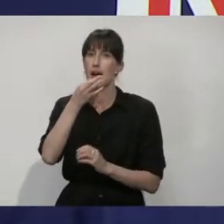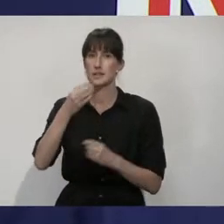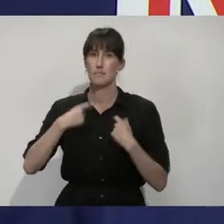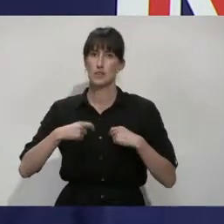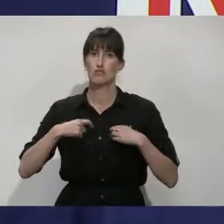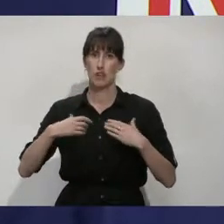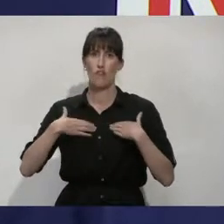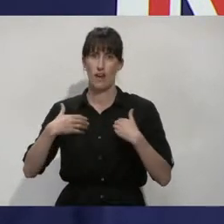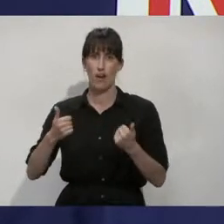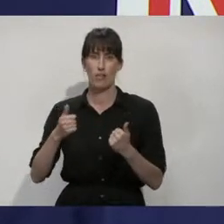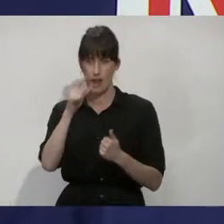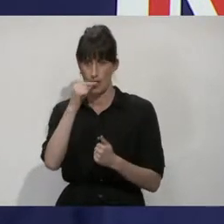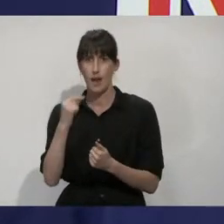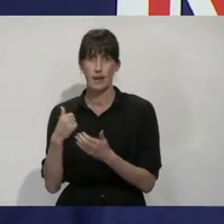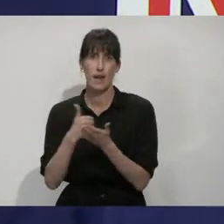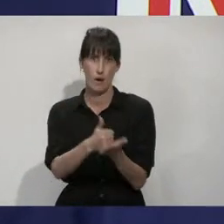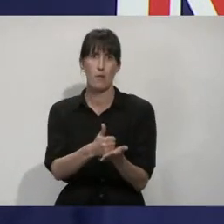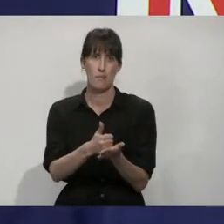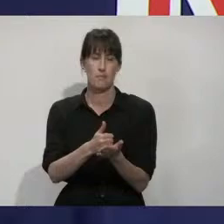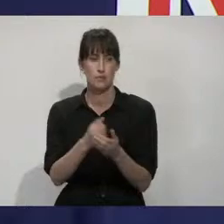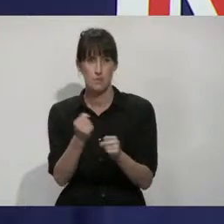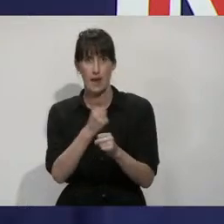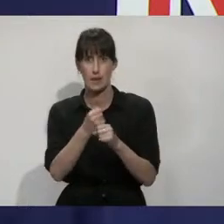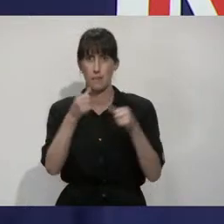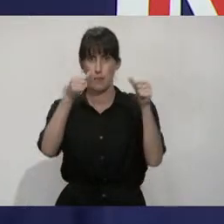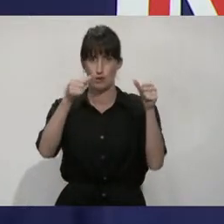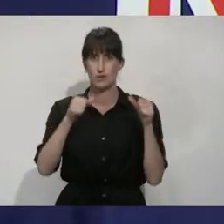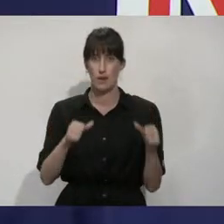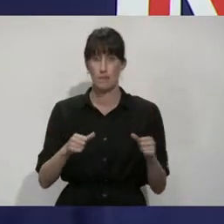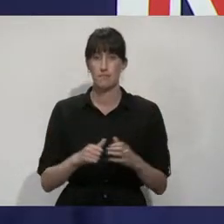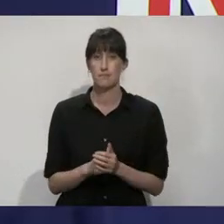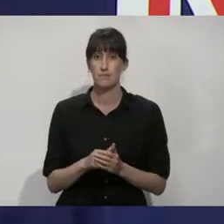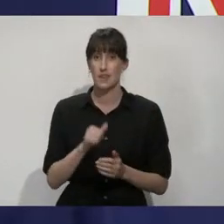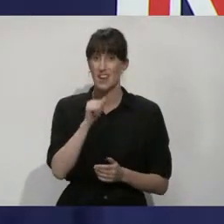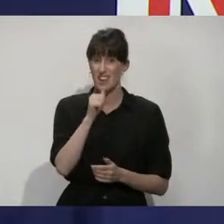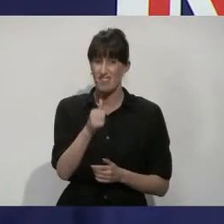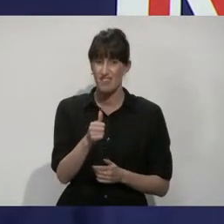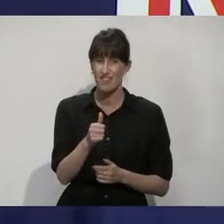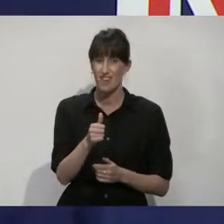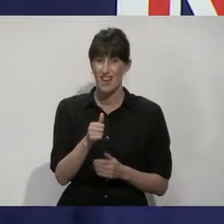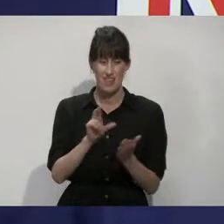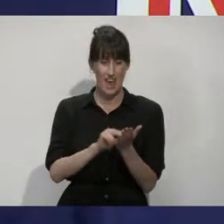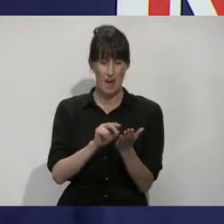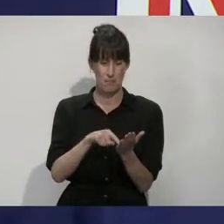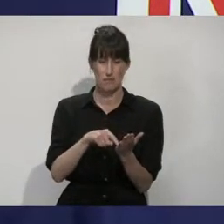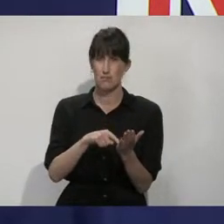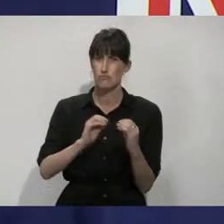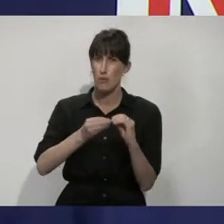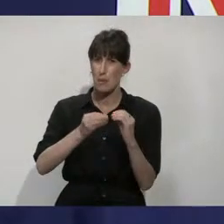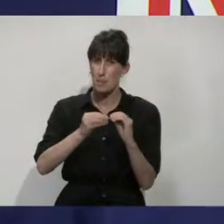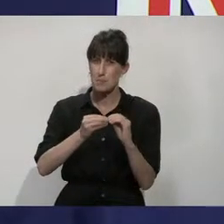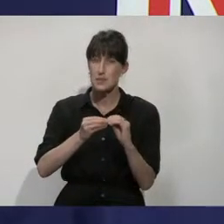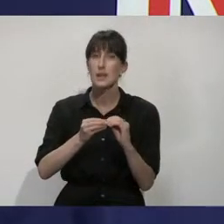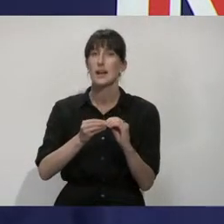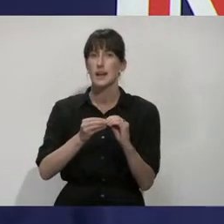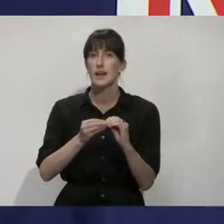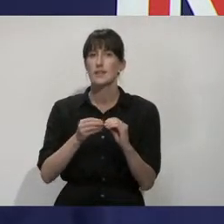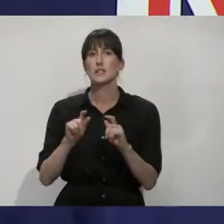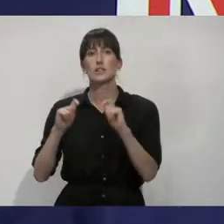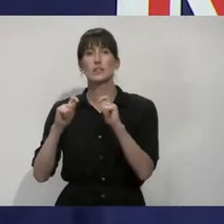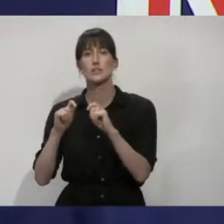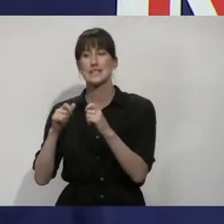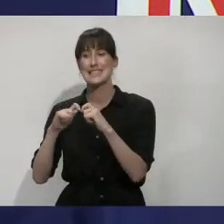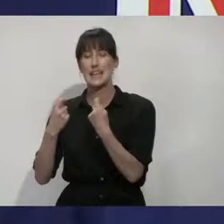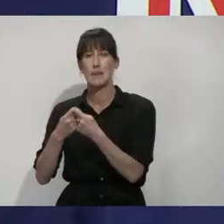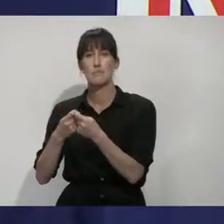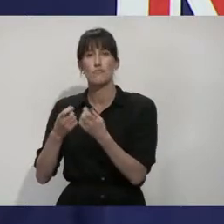requests within 8 hours. For anyone who's experiencing difficulty using the app, there is an app support team that can be